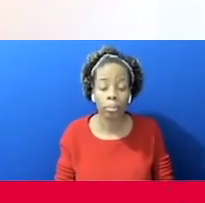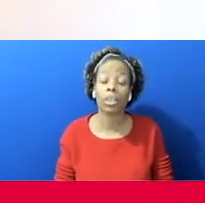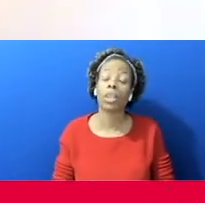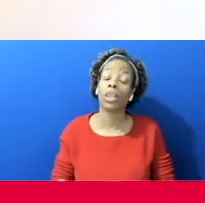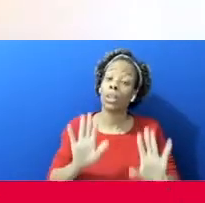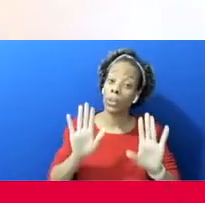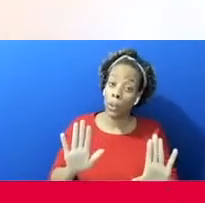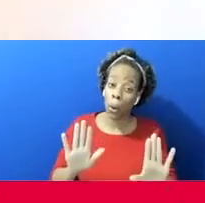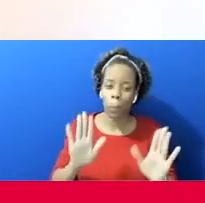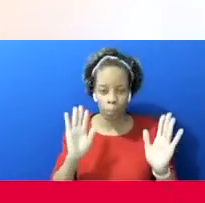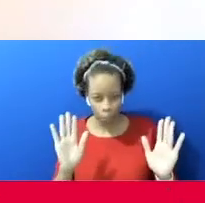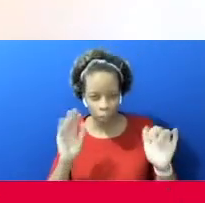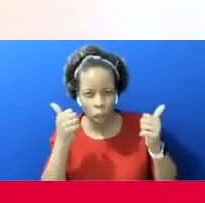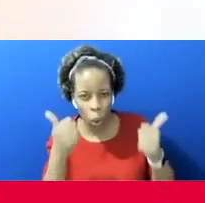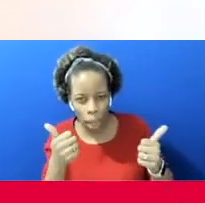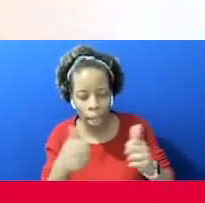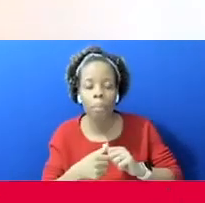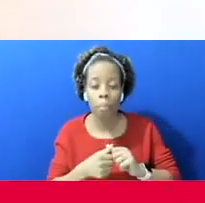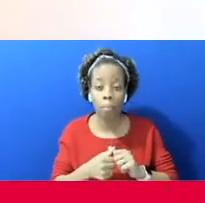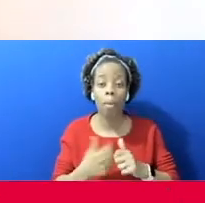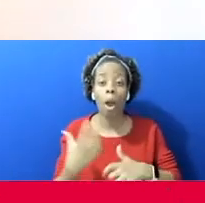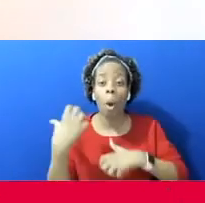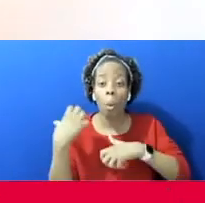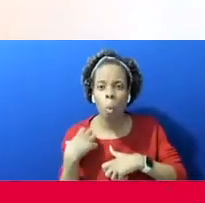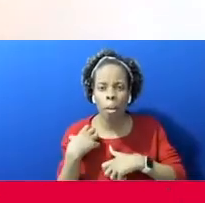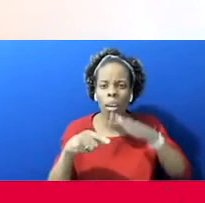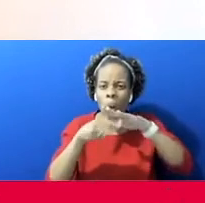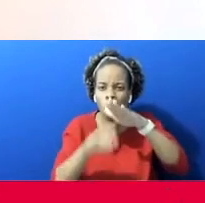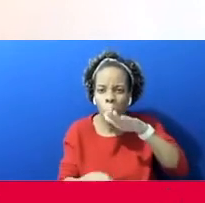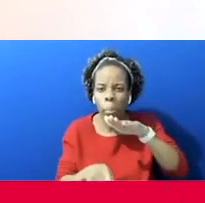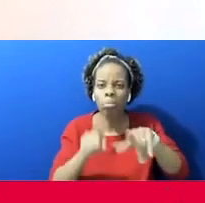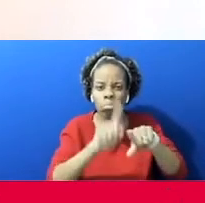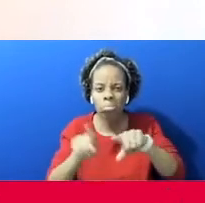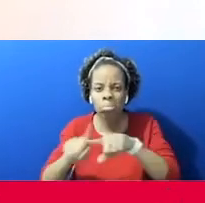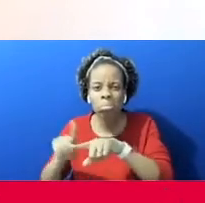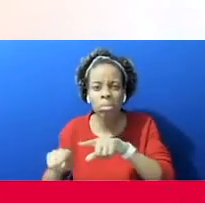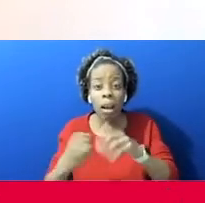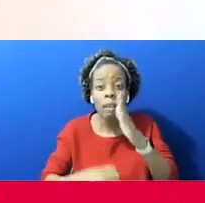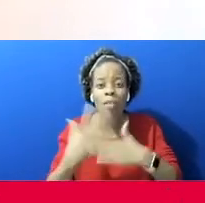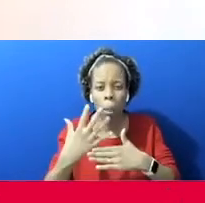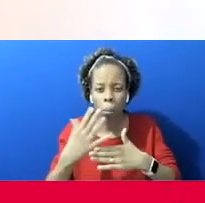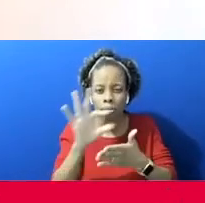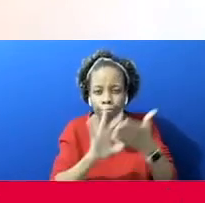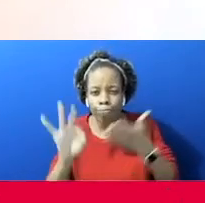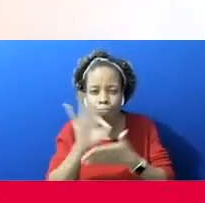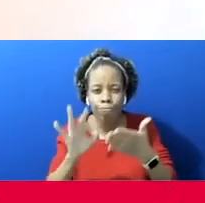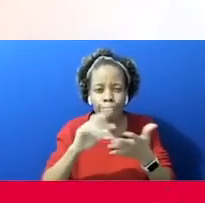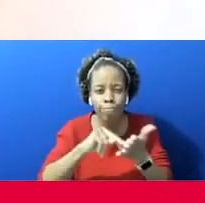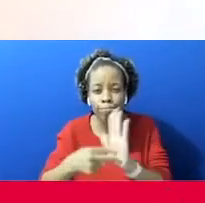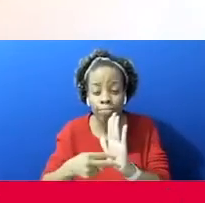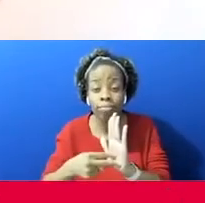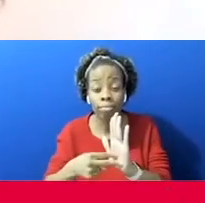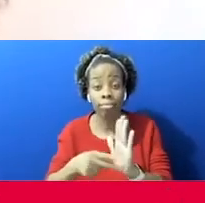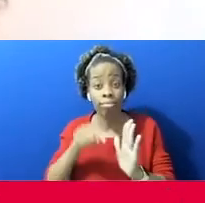So when you have weapons development, it's technically based on like a sound analysis of national security.